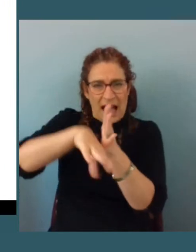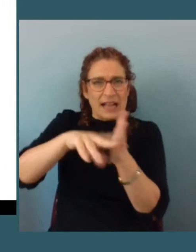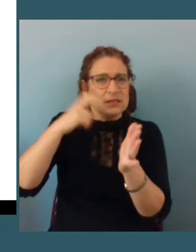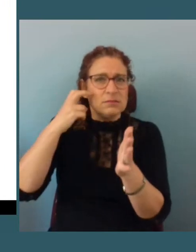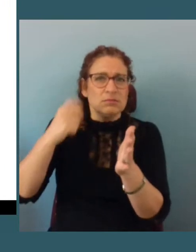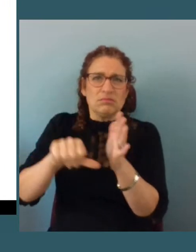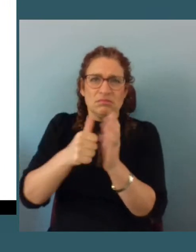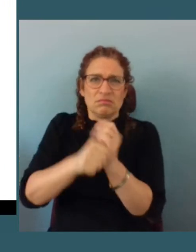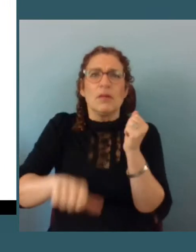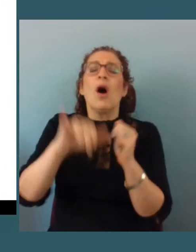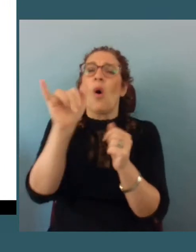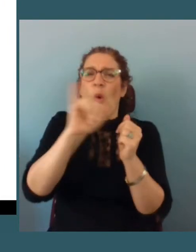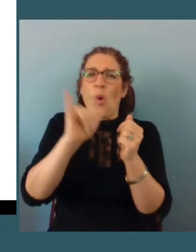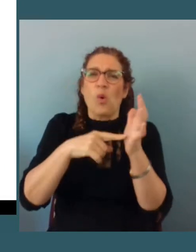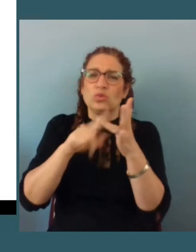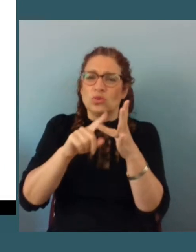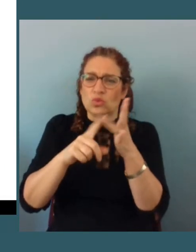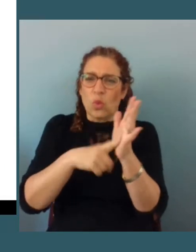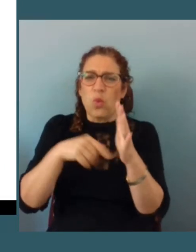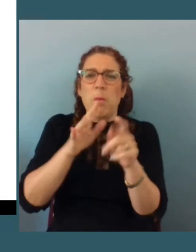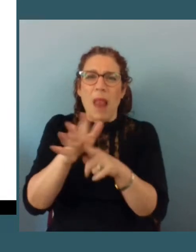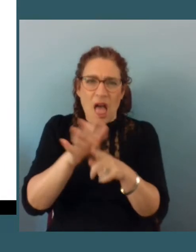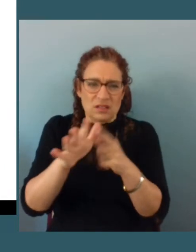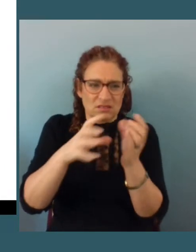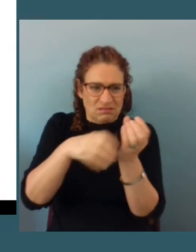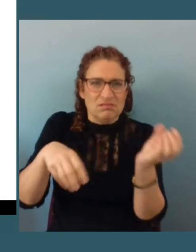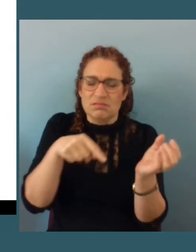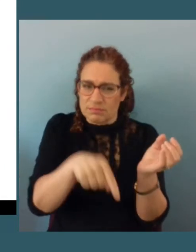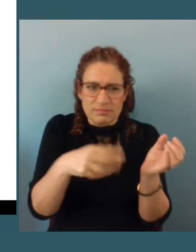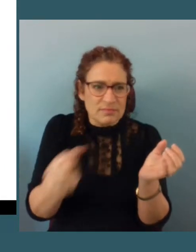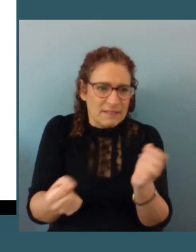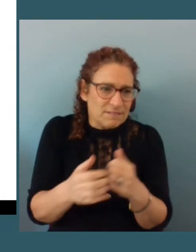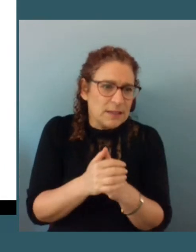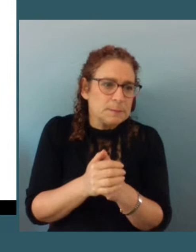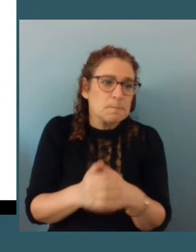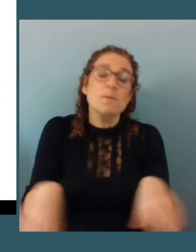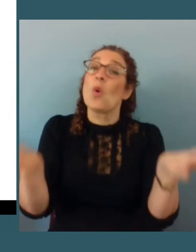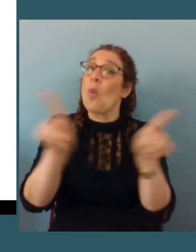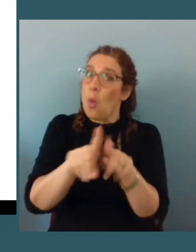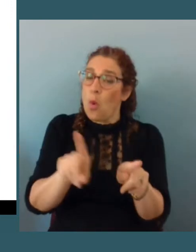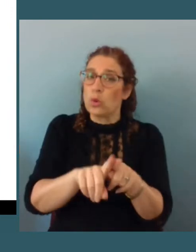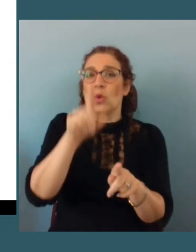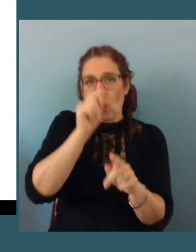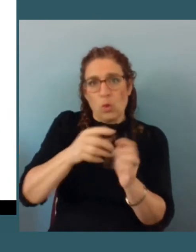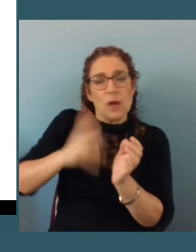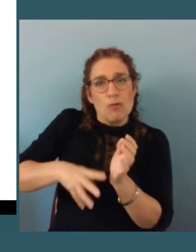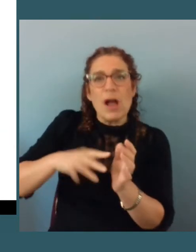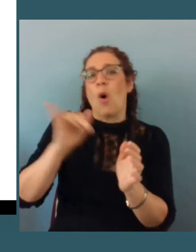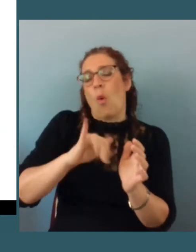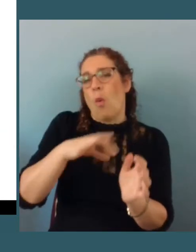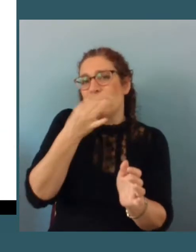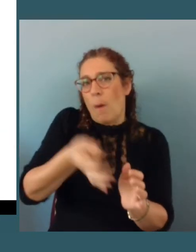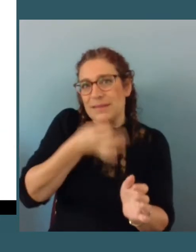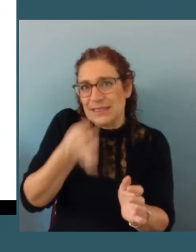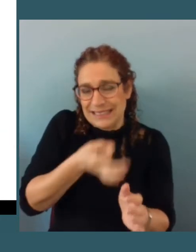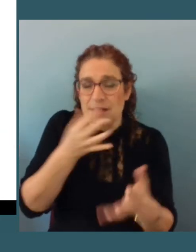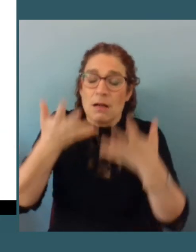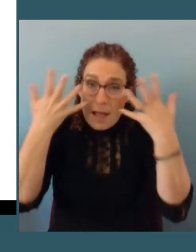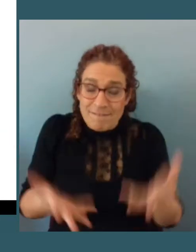and diarrhea, and I think what we're getting at there, you get profuse vomiting, and I'll talk about that a bit later.